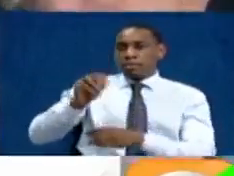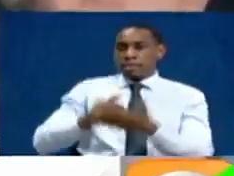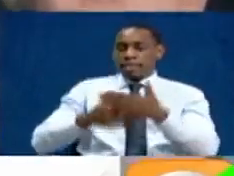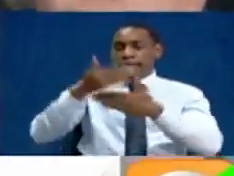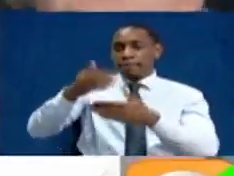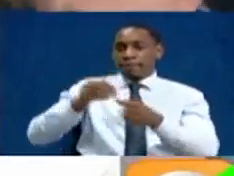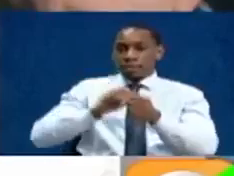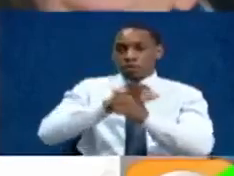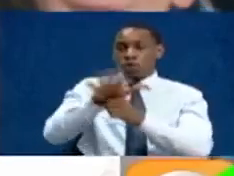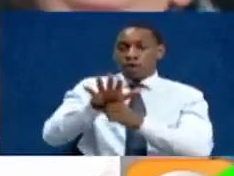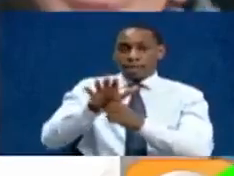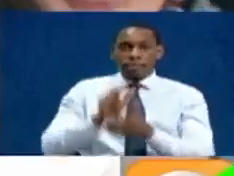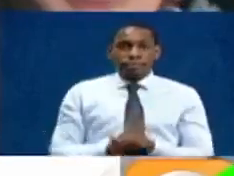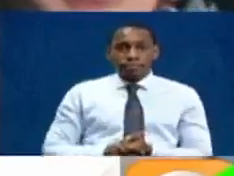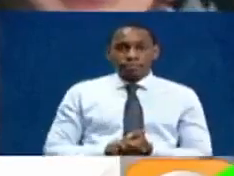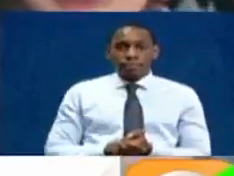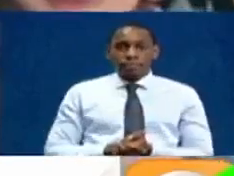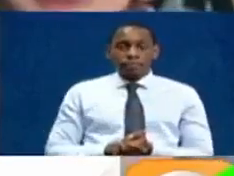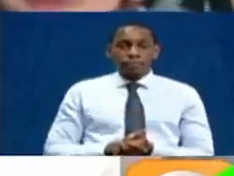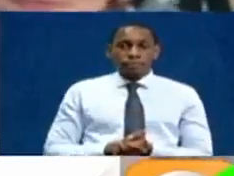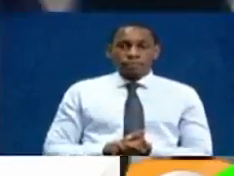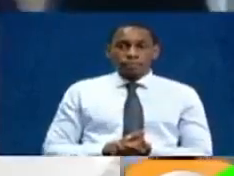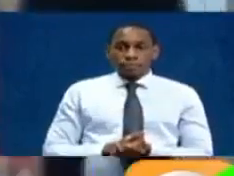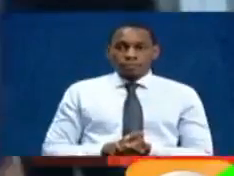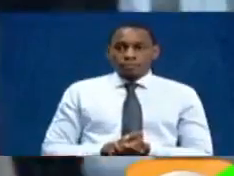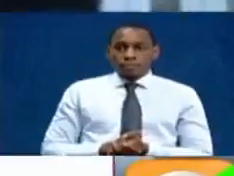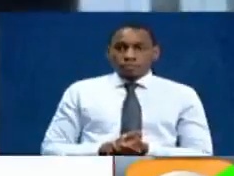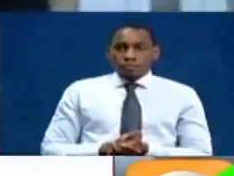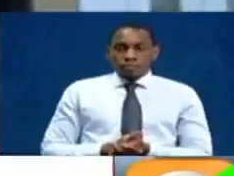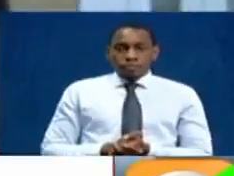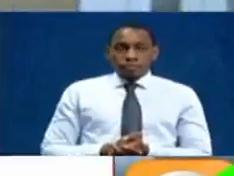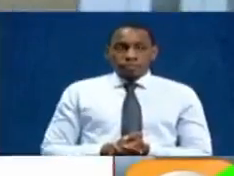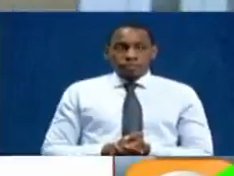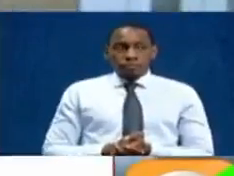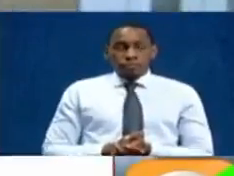result of COVID-19. Dennis Otieno, Citizen TV.